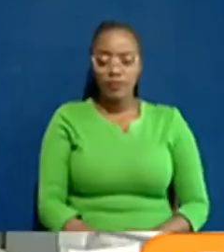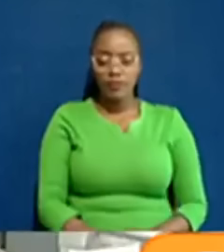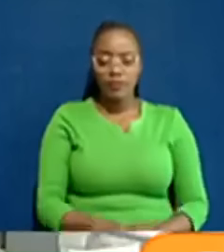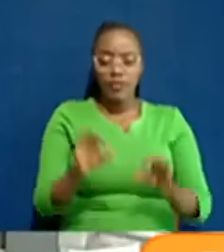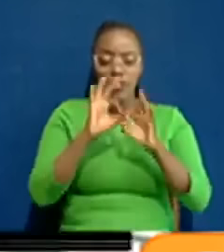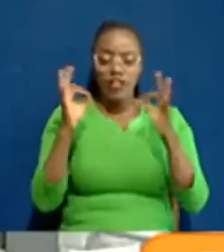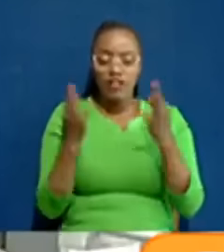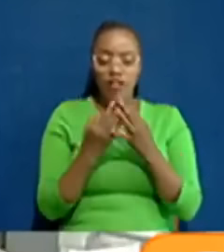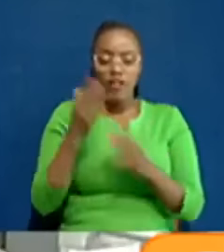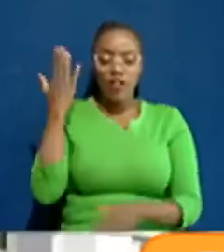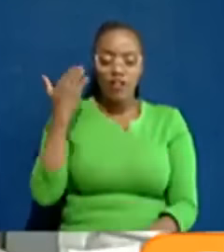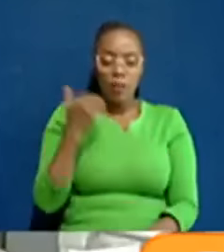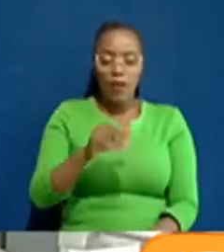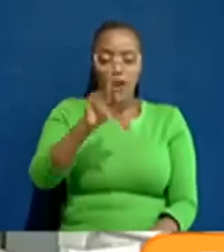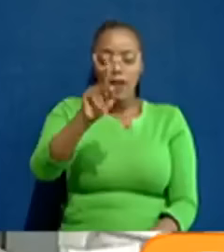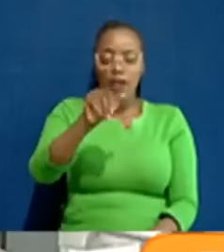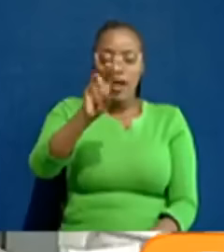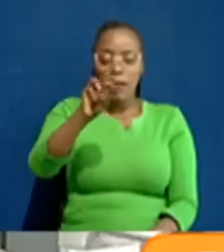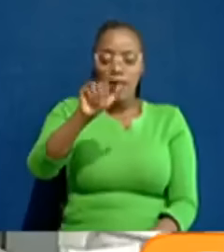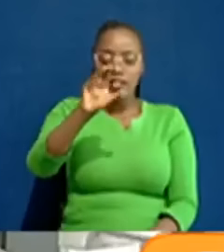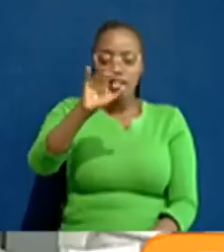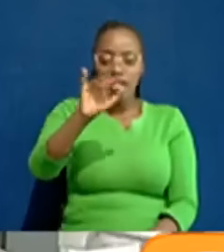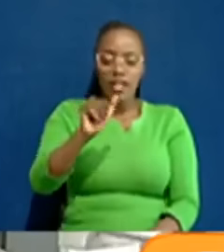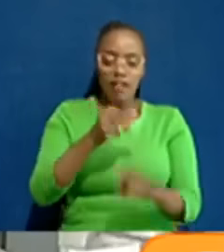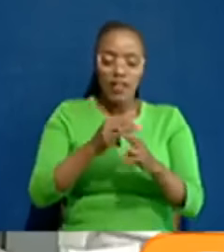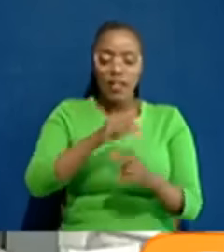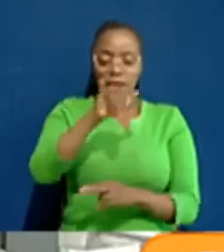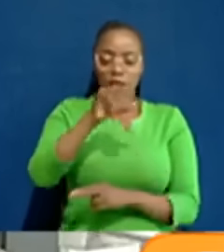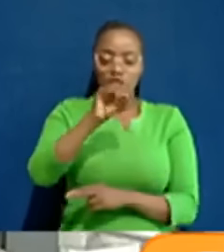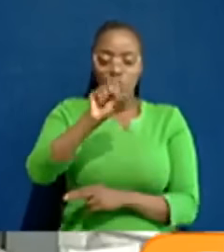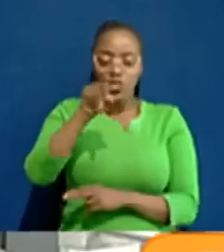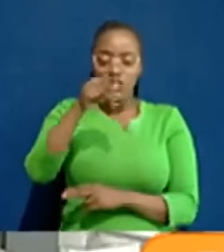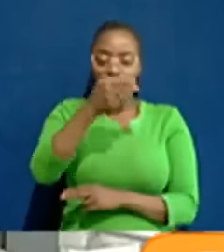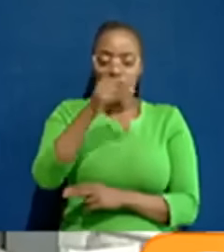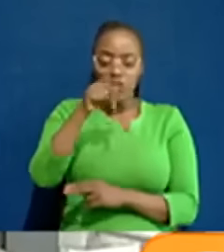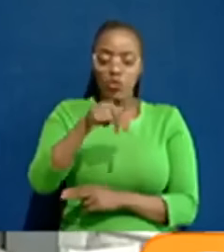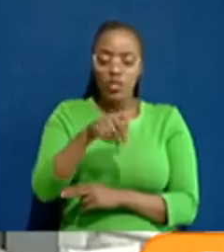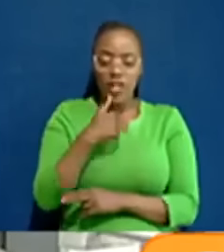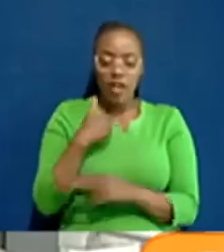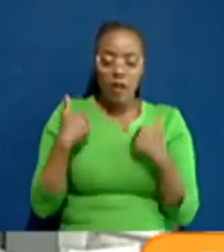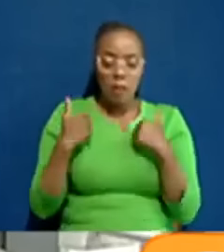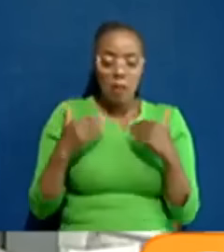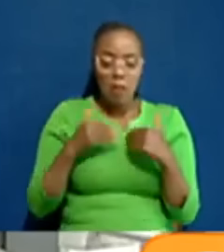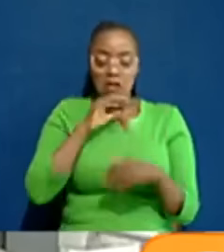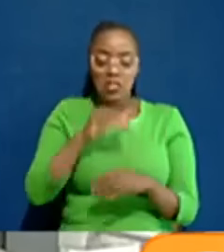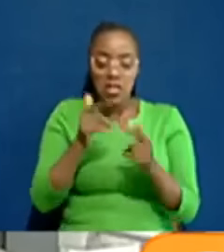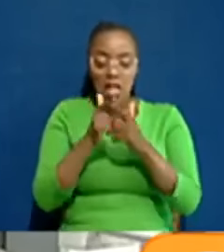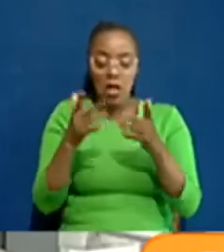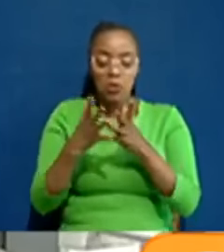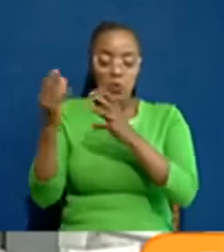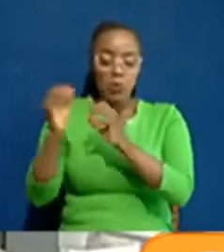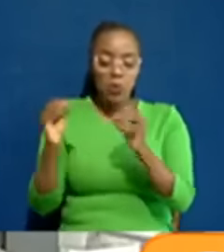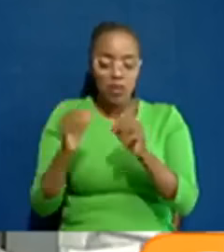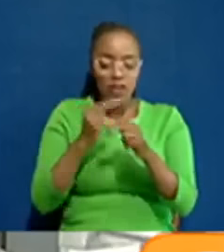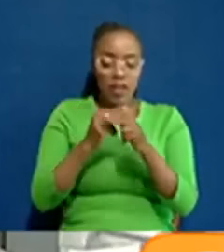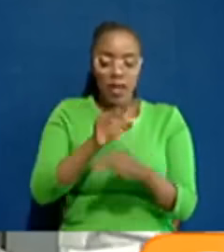The family of former Kamachiria MCA Joseph Machiri is tonight demanding the release of his son, David Machiri,